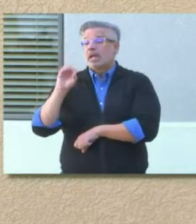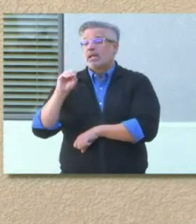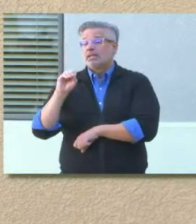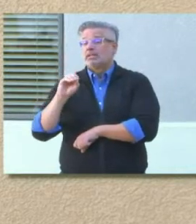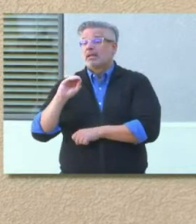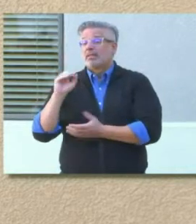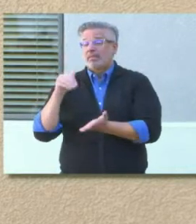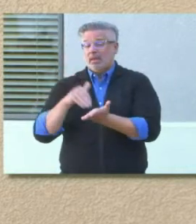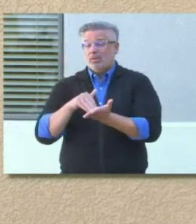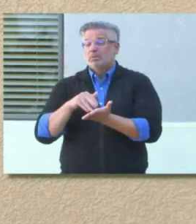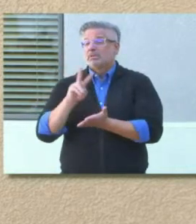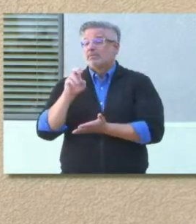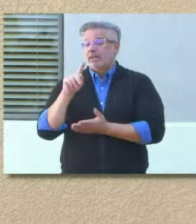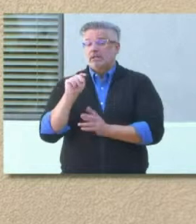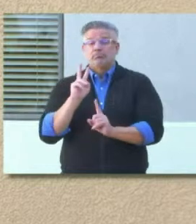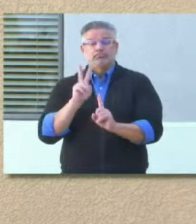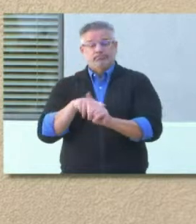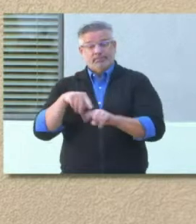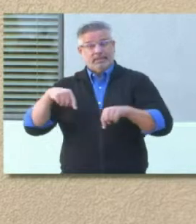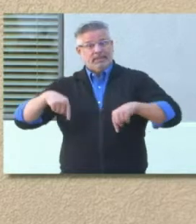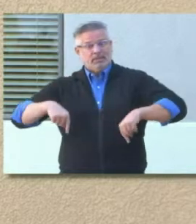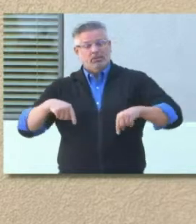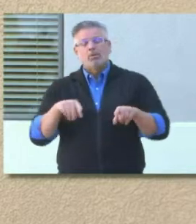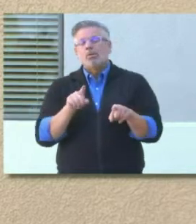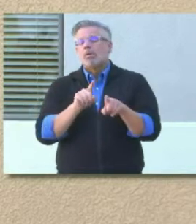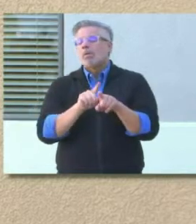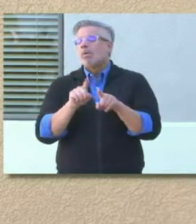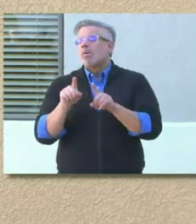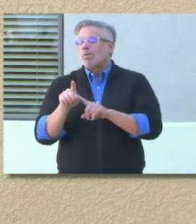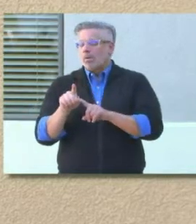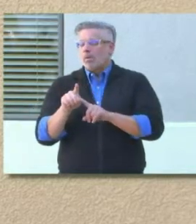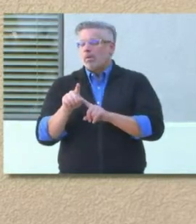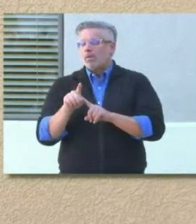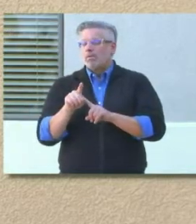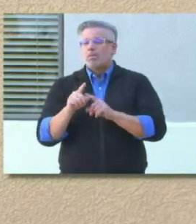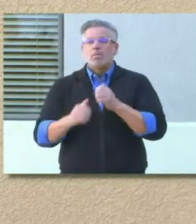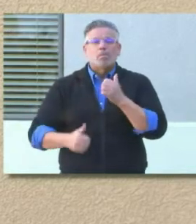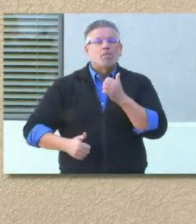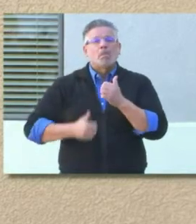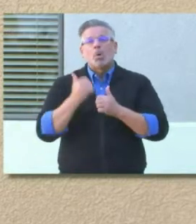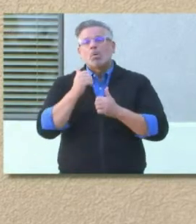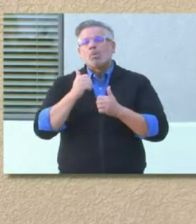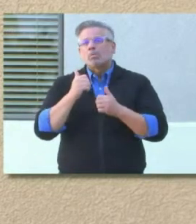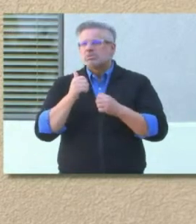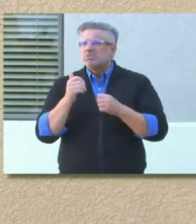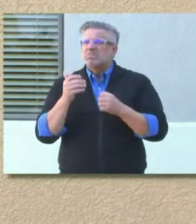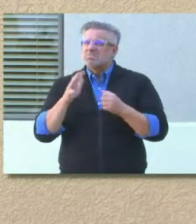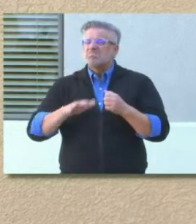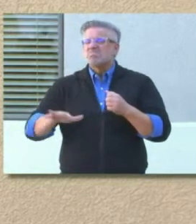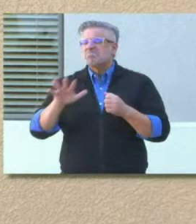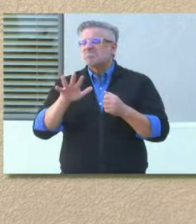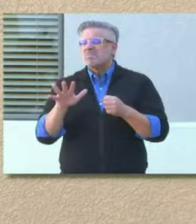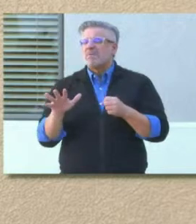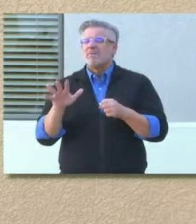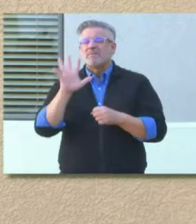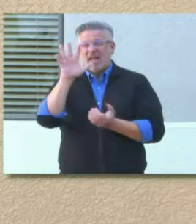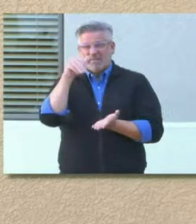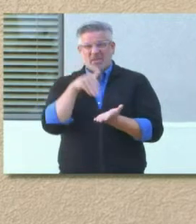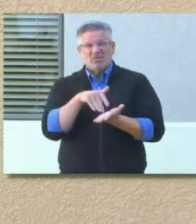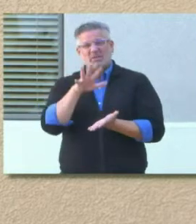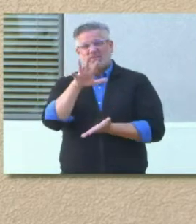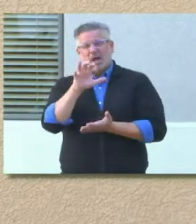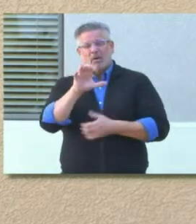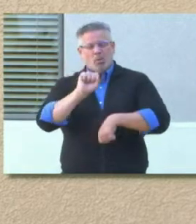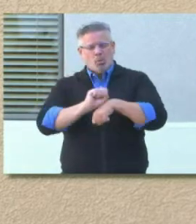veterans who are enrolled here, as well as the vast majority, almost the entire